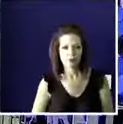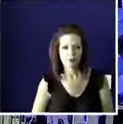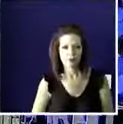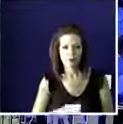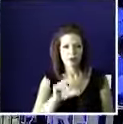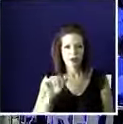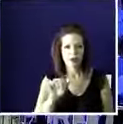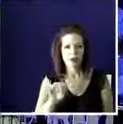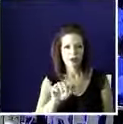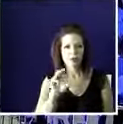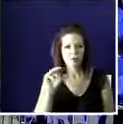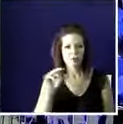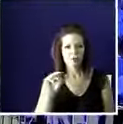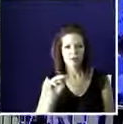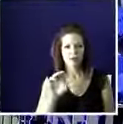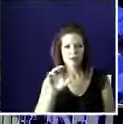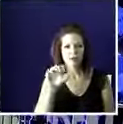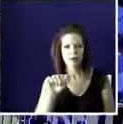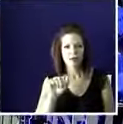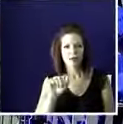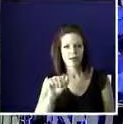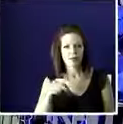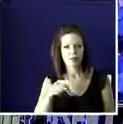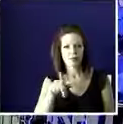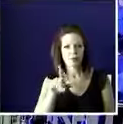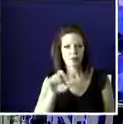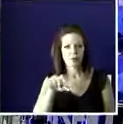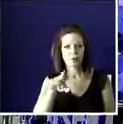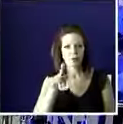Anna Mariah Applequist.